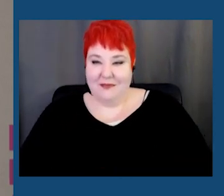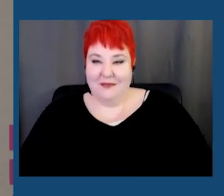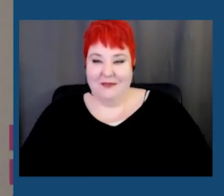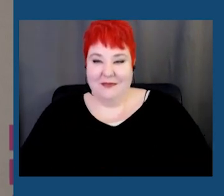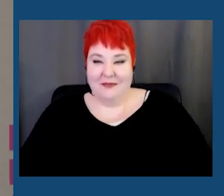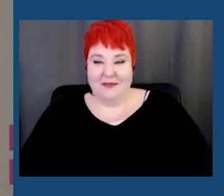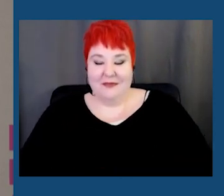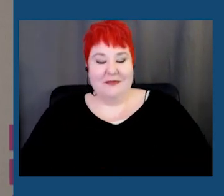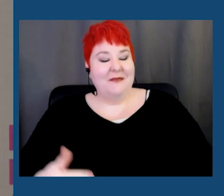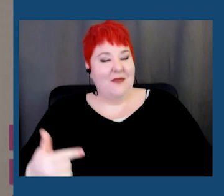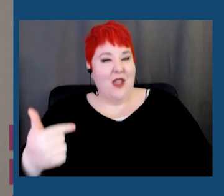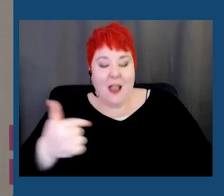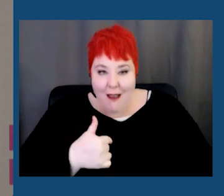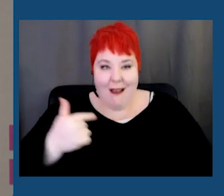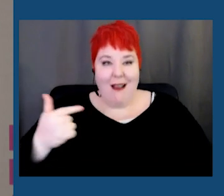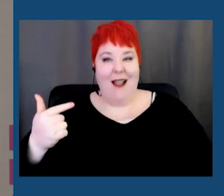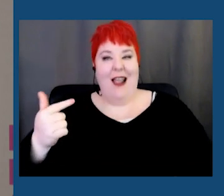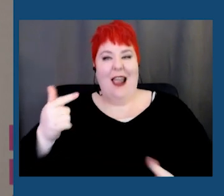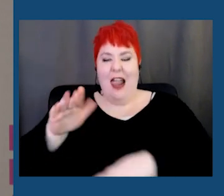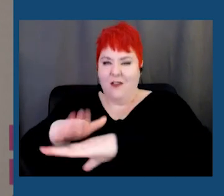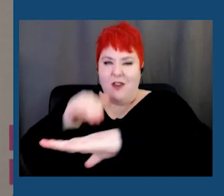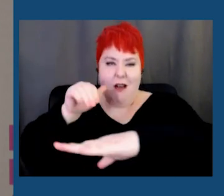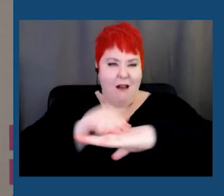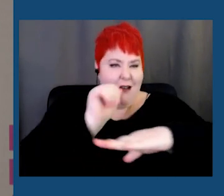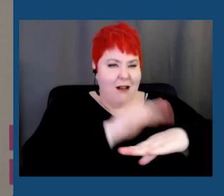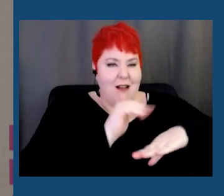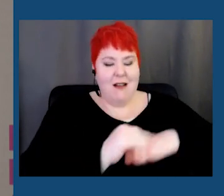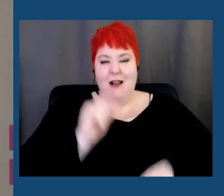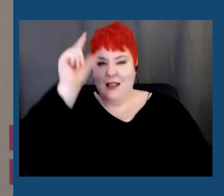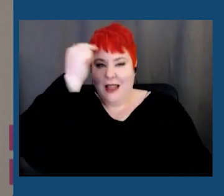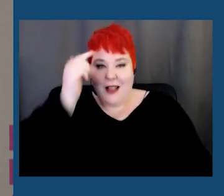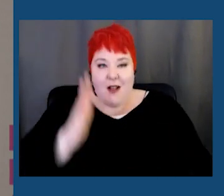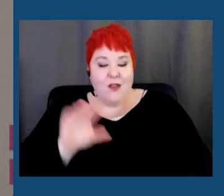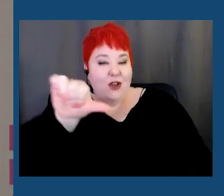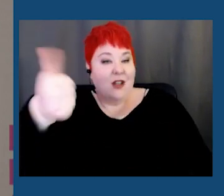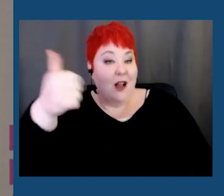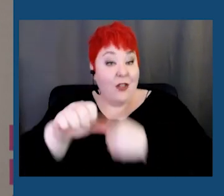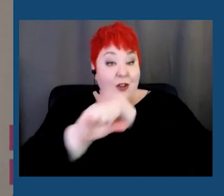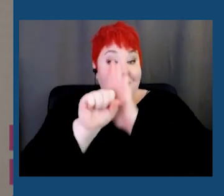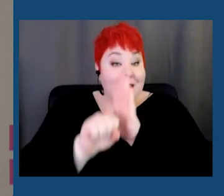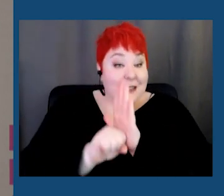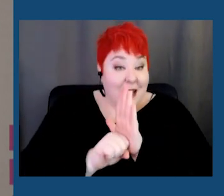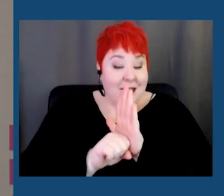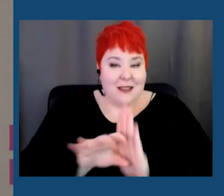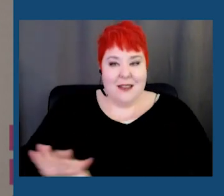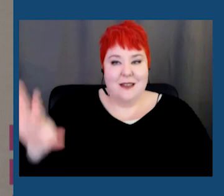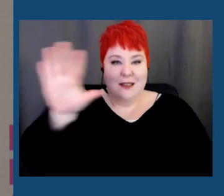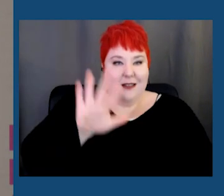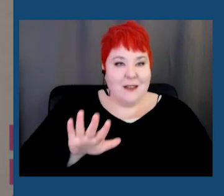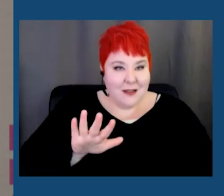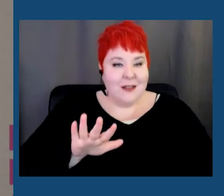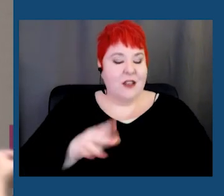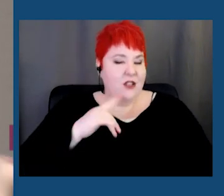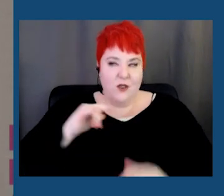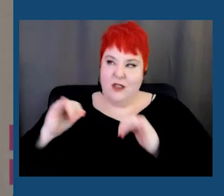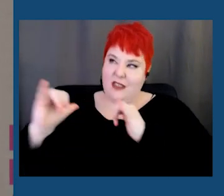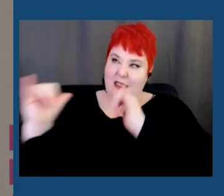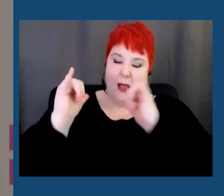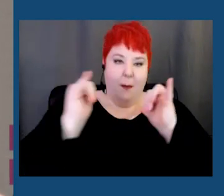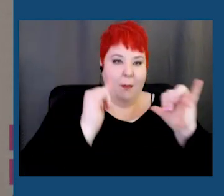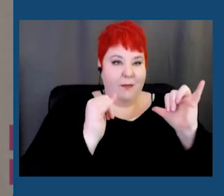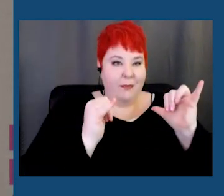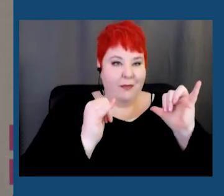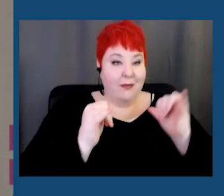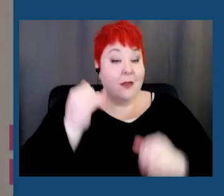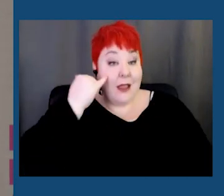And I have called on the governors of other states to do the same. Because if they have